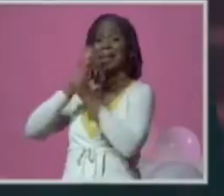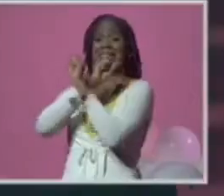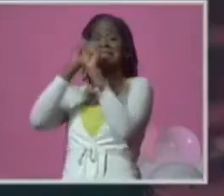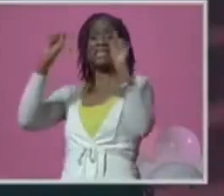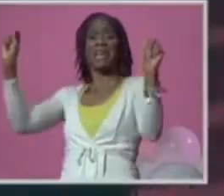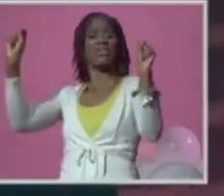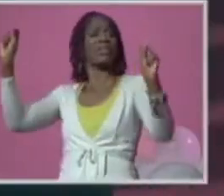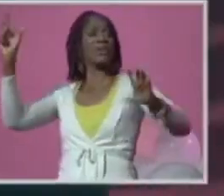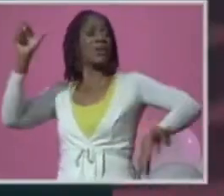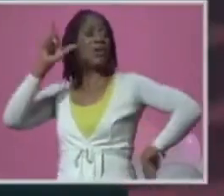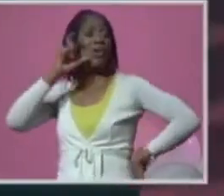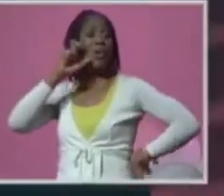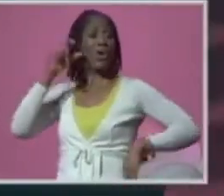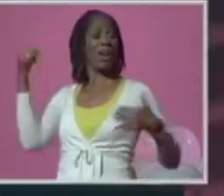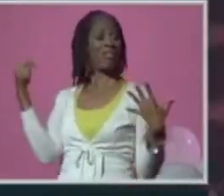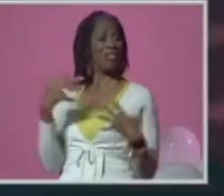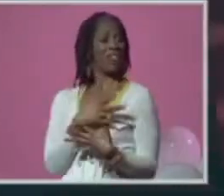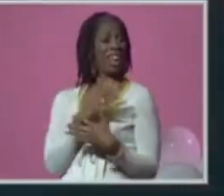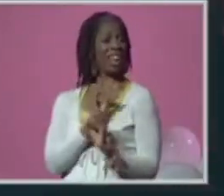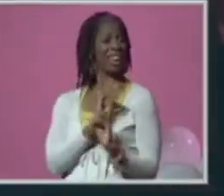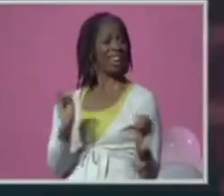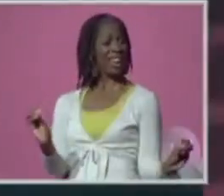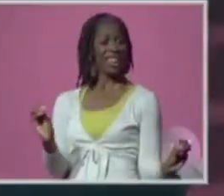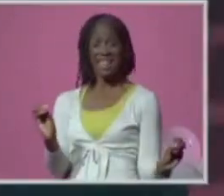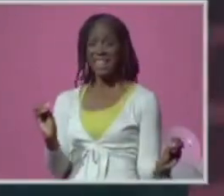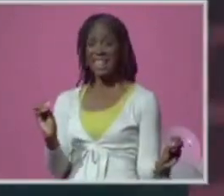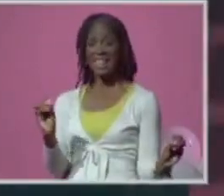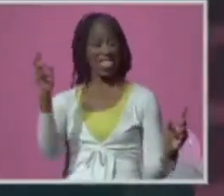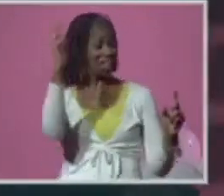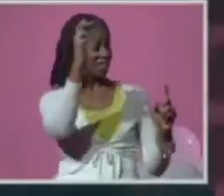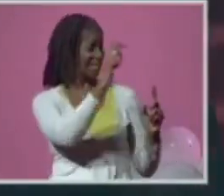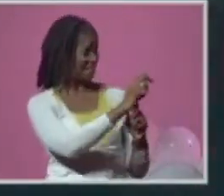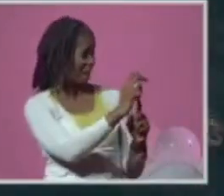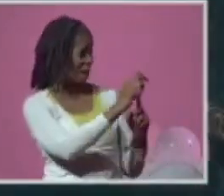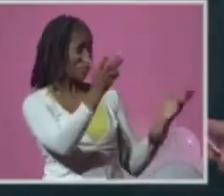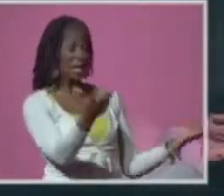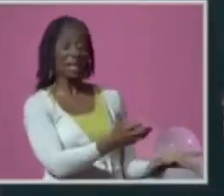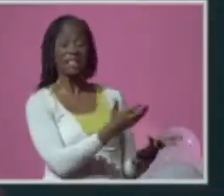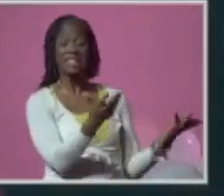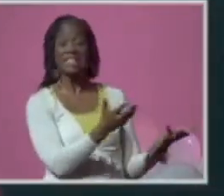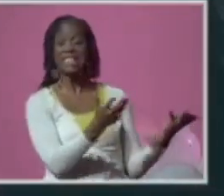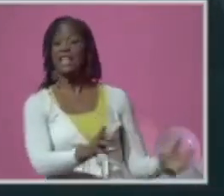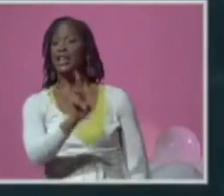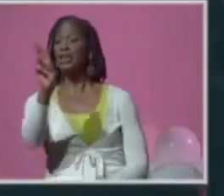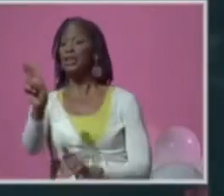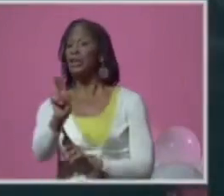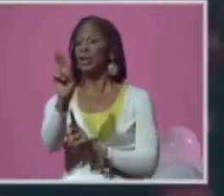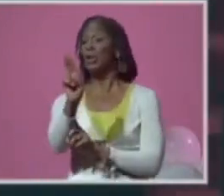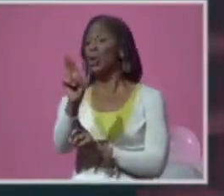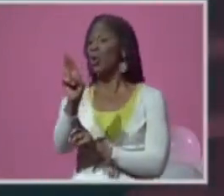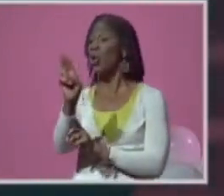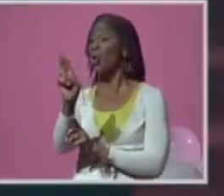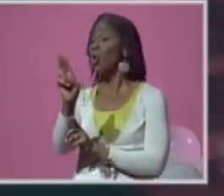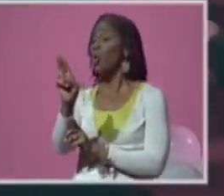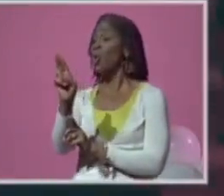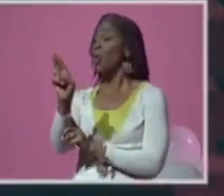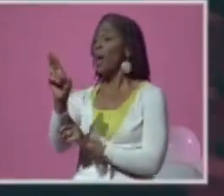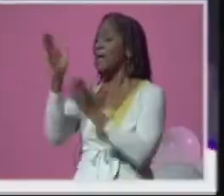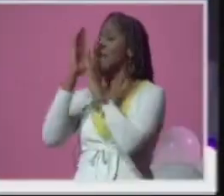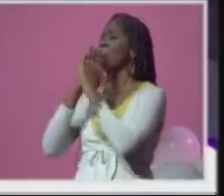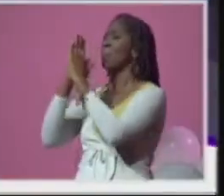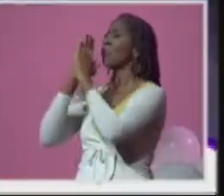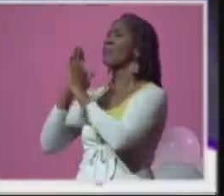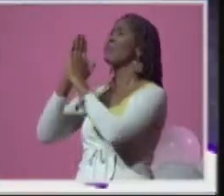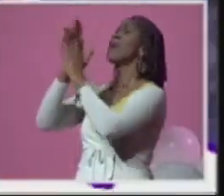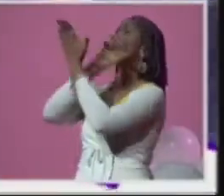Whom shall I fear? The champ is here. Unto thee, O Lord, do